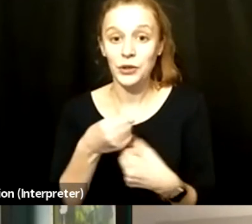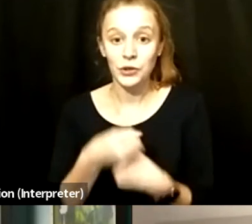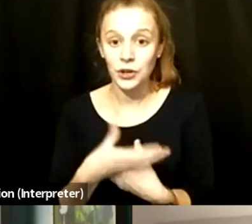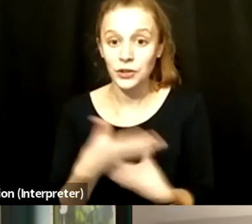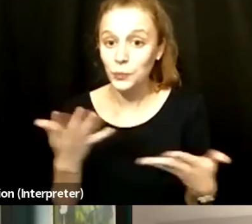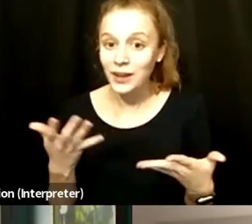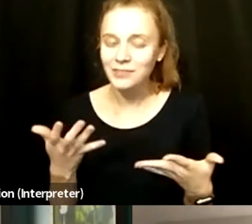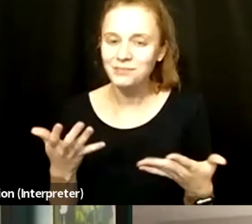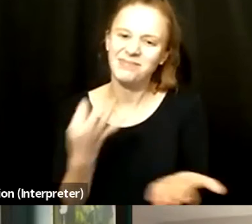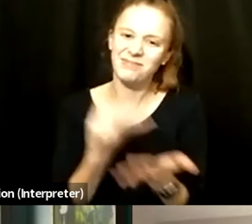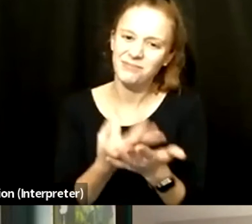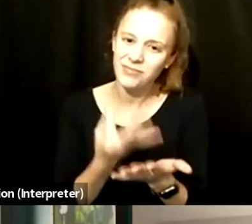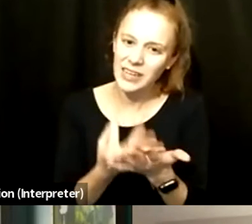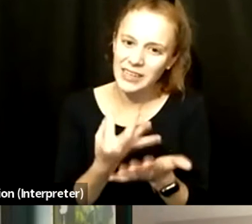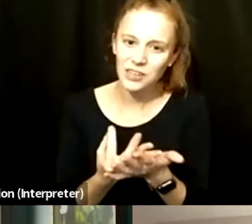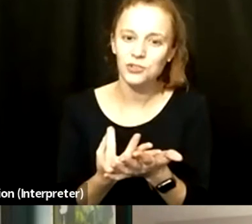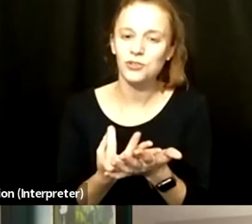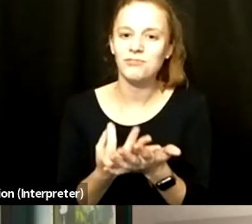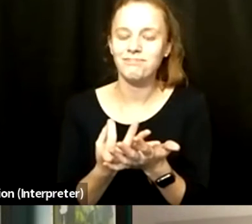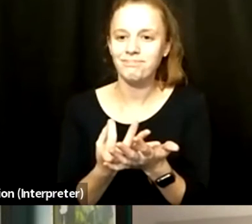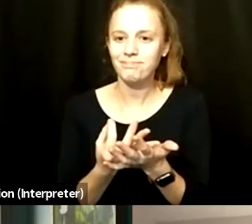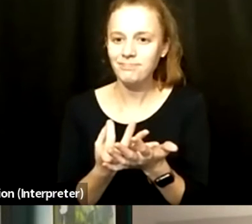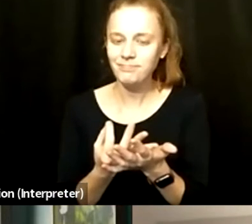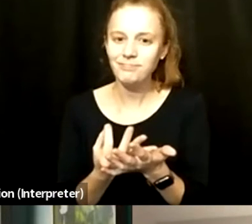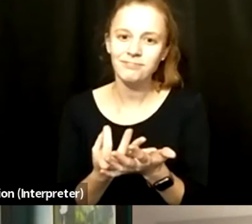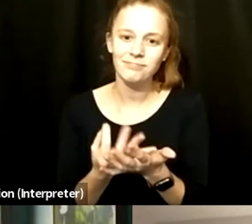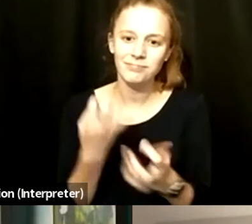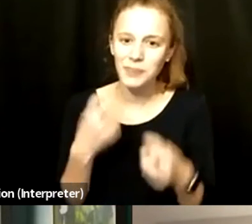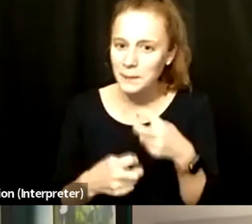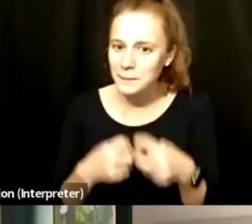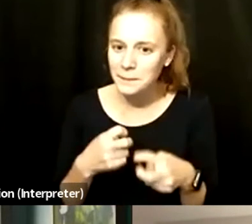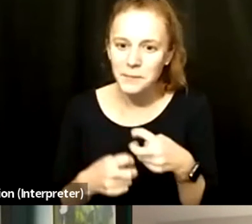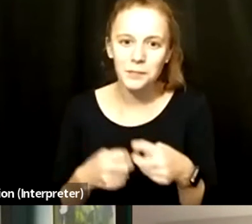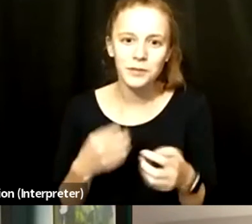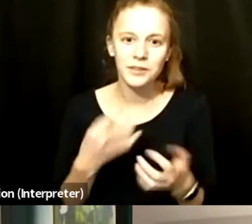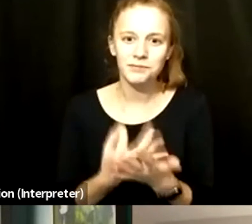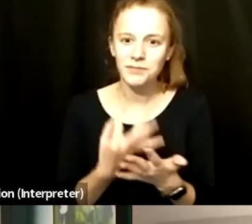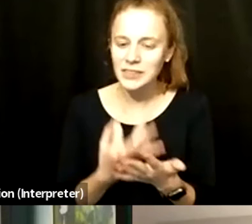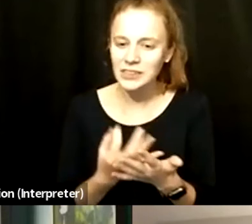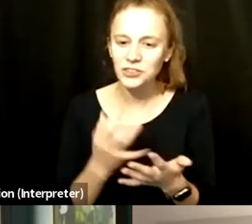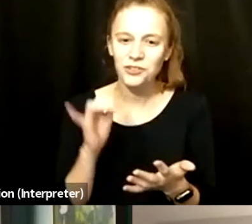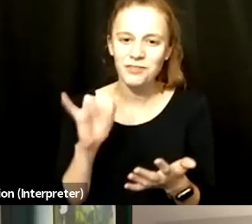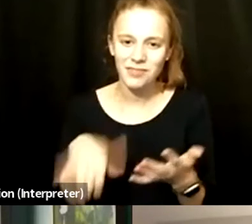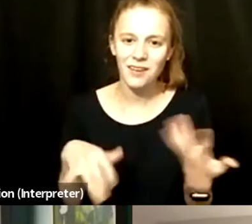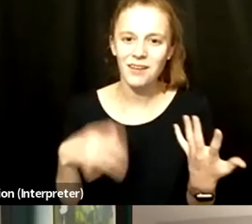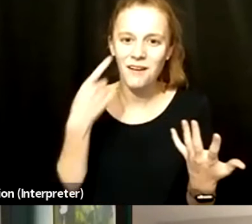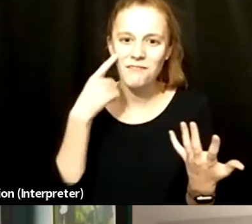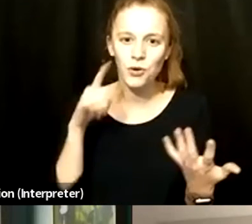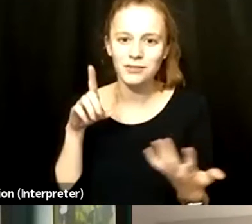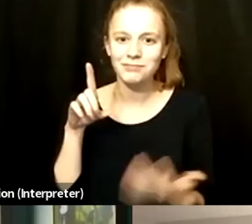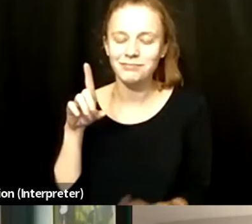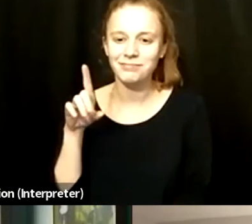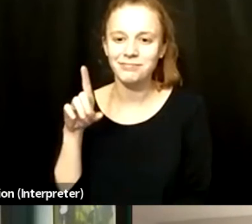some of the financial implications that and time implications that are required for adaptive sports.